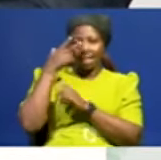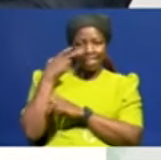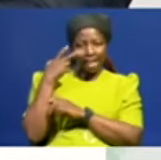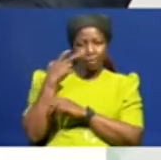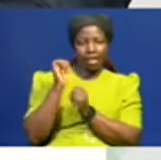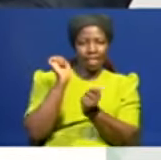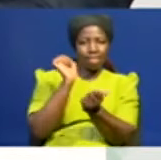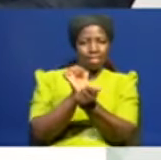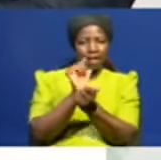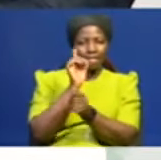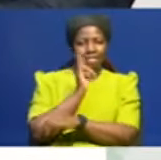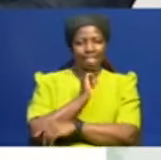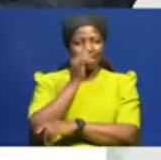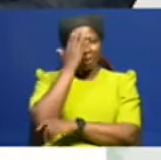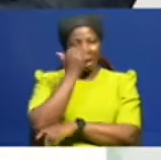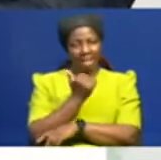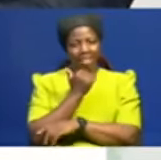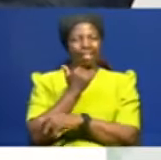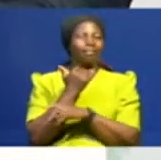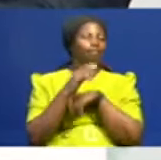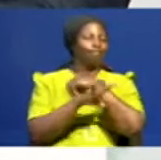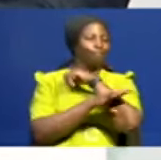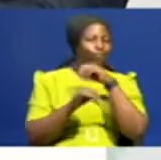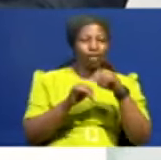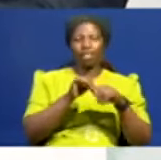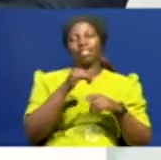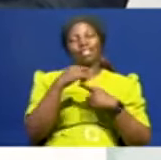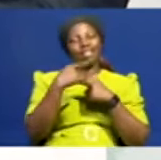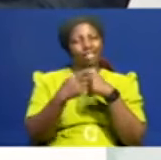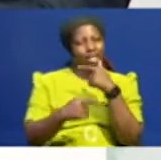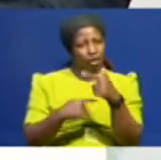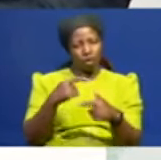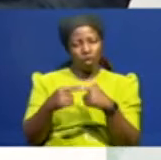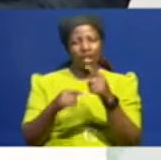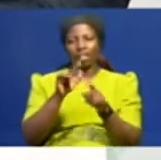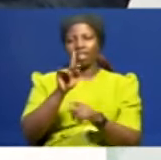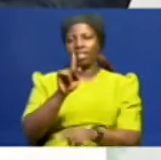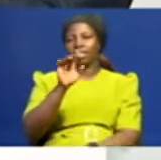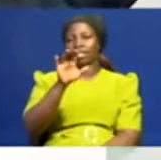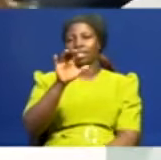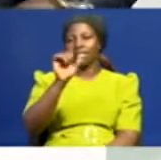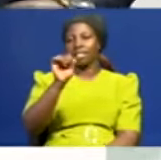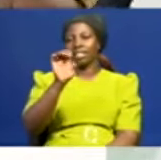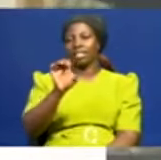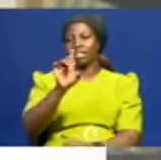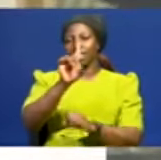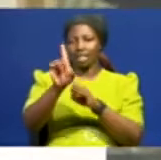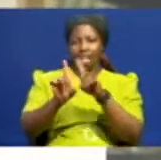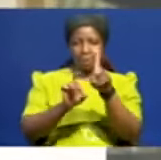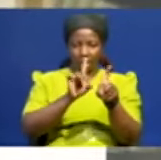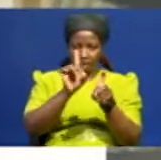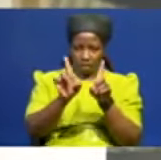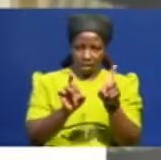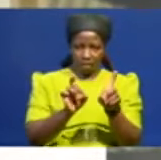in connection with malpractices in the ongoing KCSE examinations.